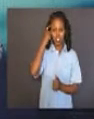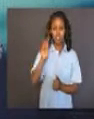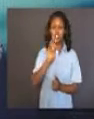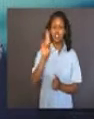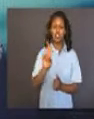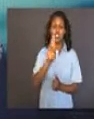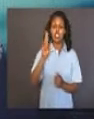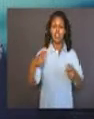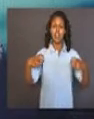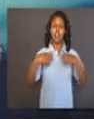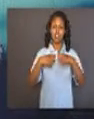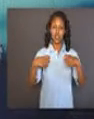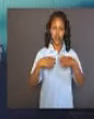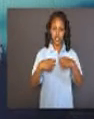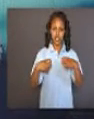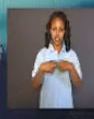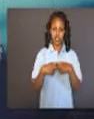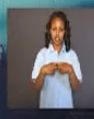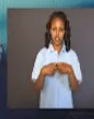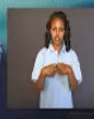used electronics?